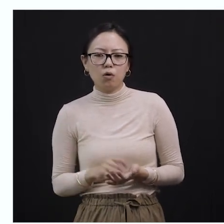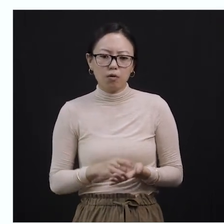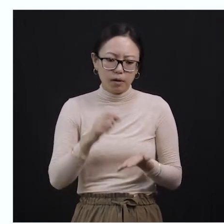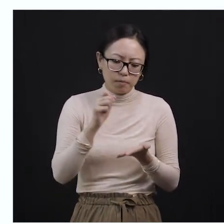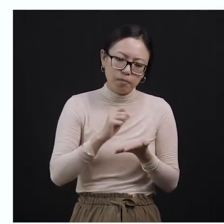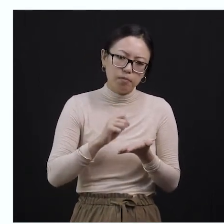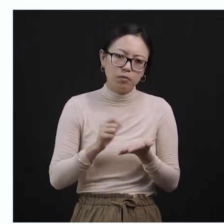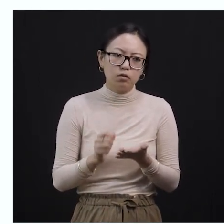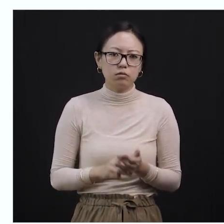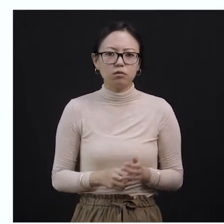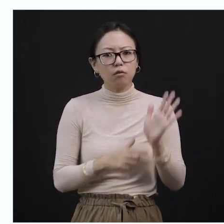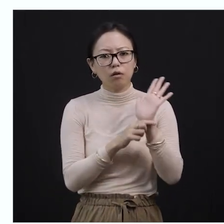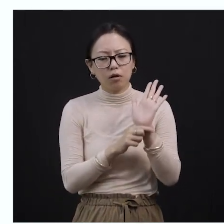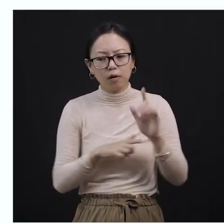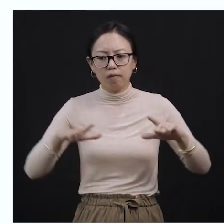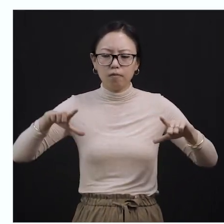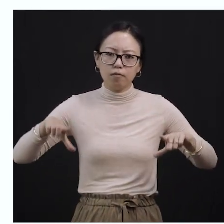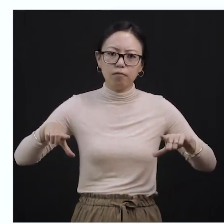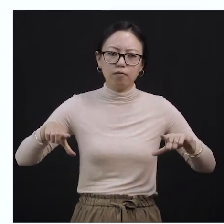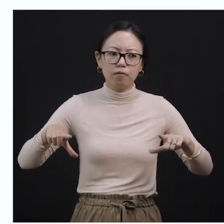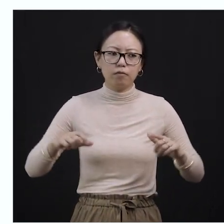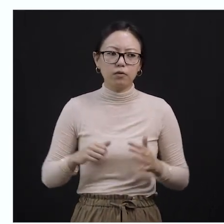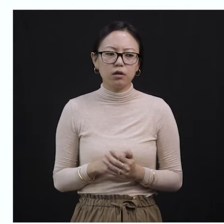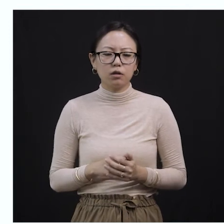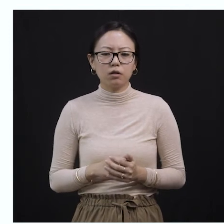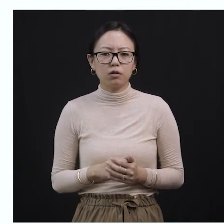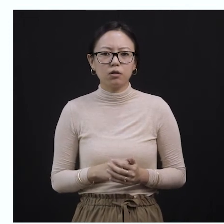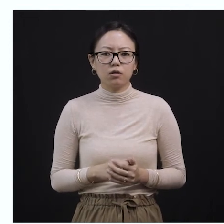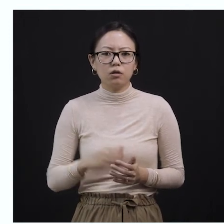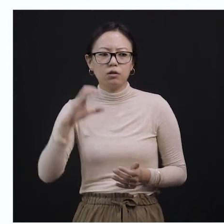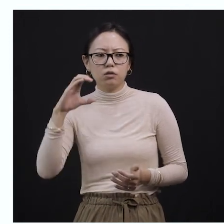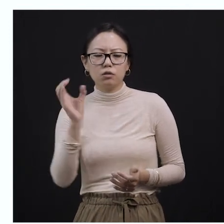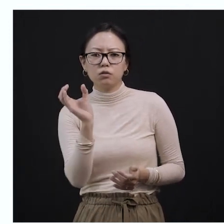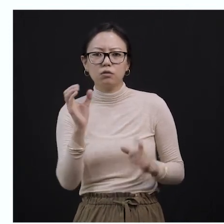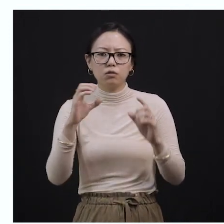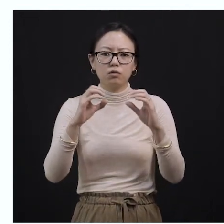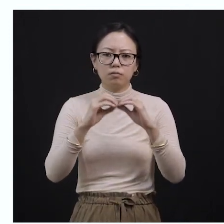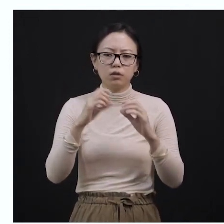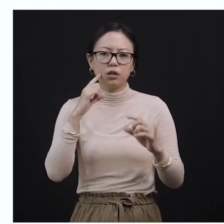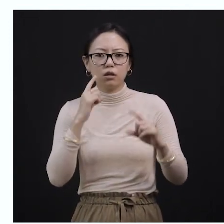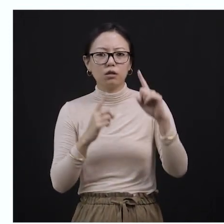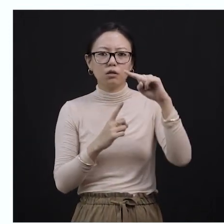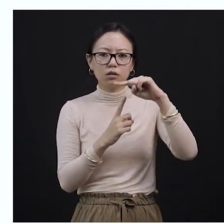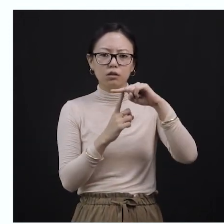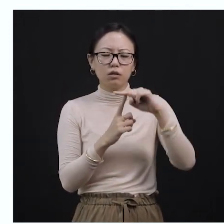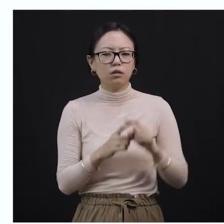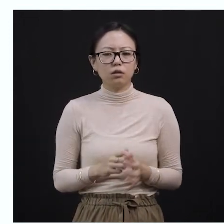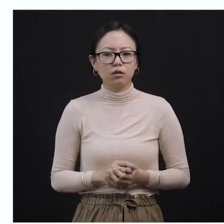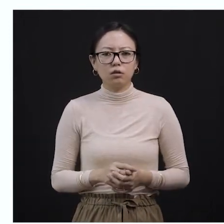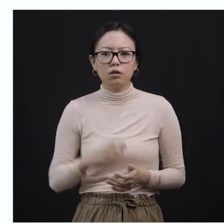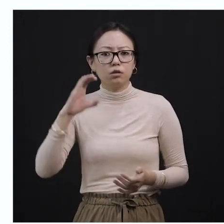to measure. You can use your feet to measure. You can use your cubit. A cubit means your arm's length